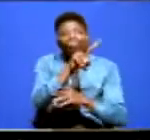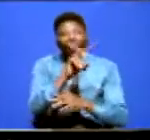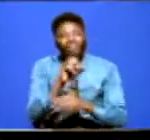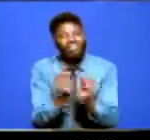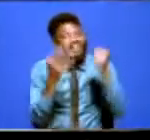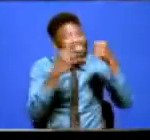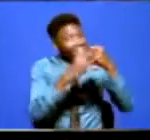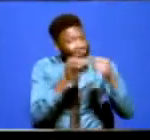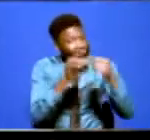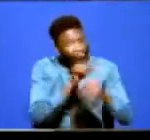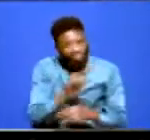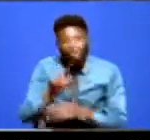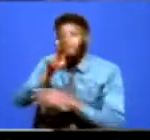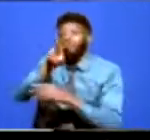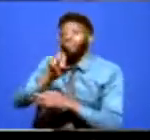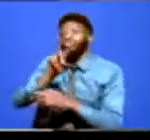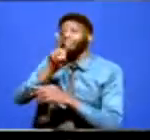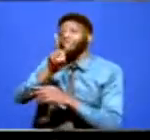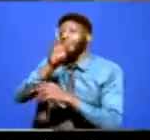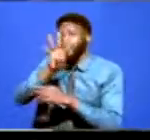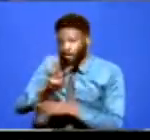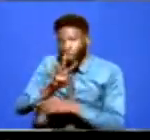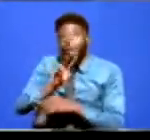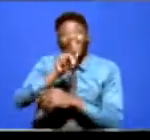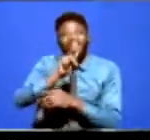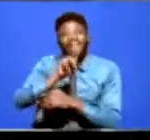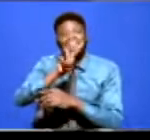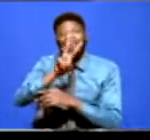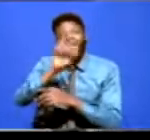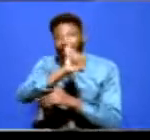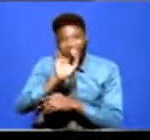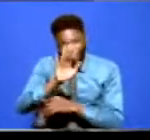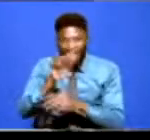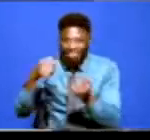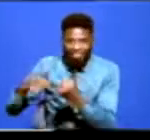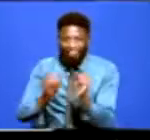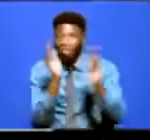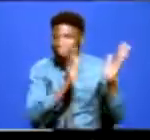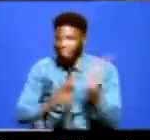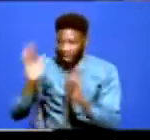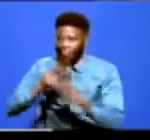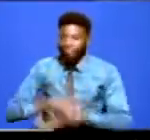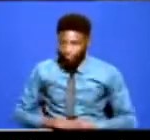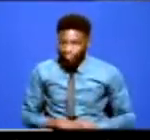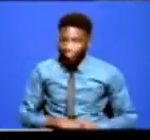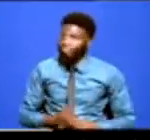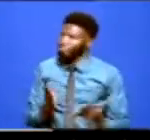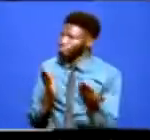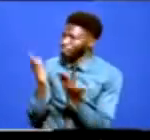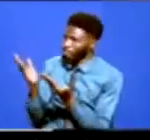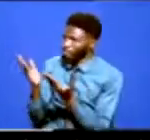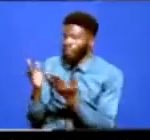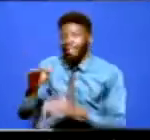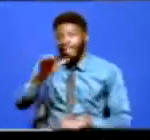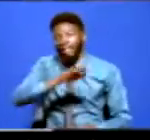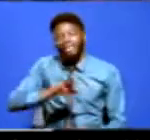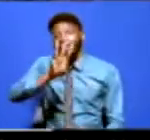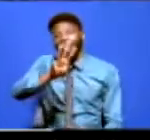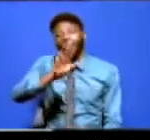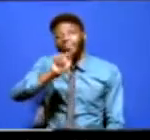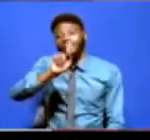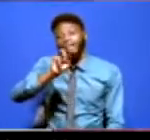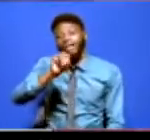2019-2024 Kenya Wildlife Service Strategic Plan and the Conservation Agency Human Resource Manual at the Watamu Marine National Park